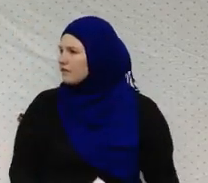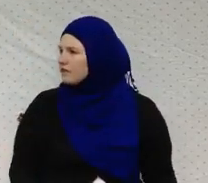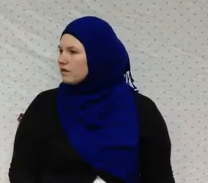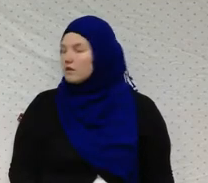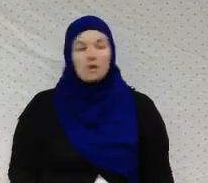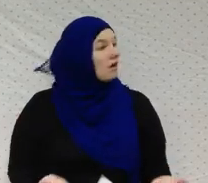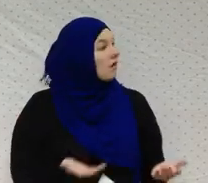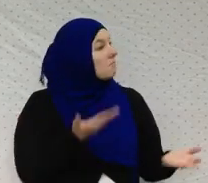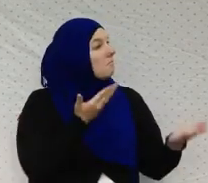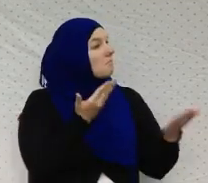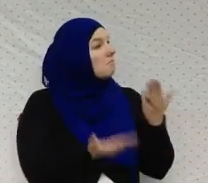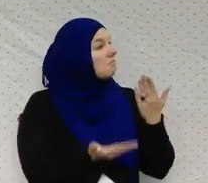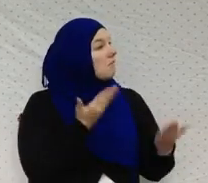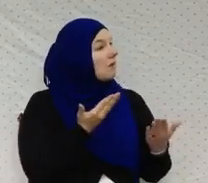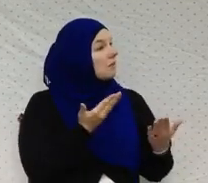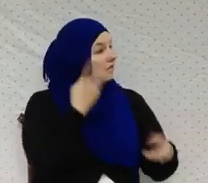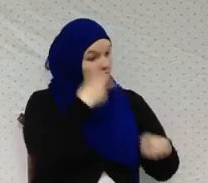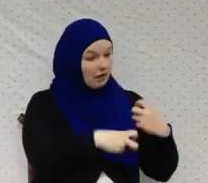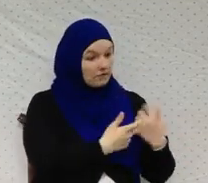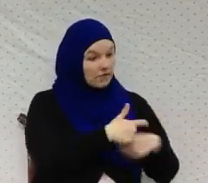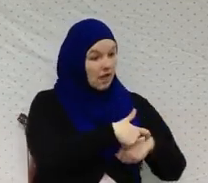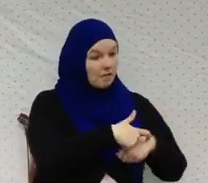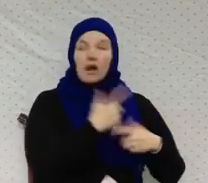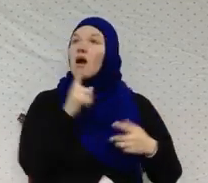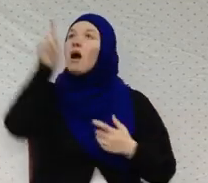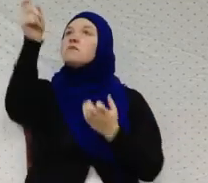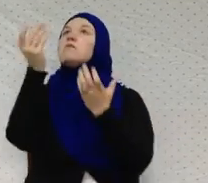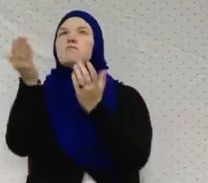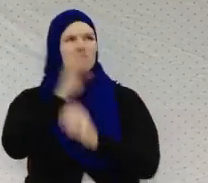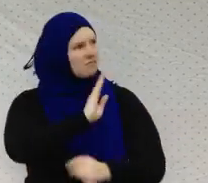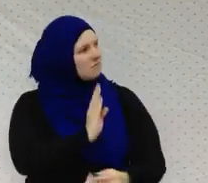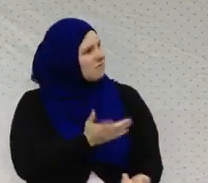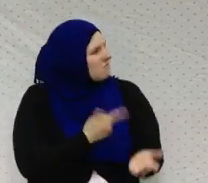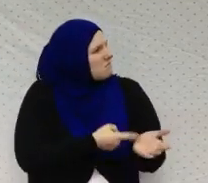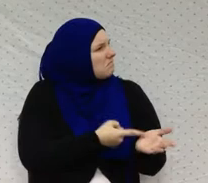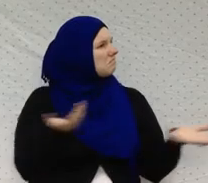may or may not ask for a direct something he needs.